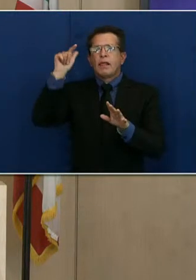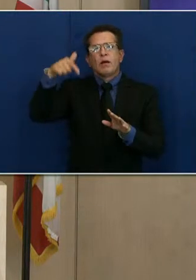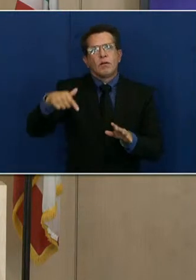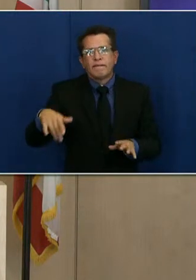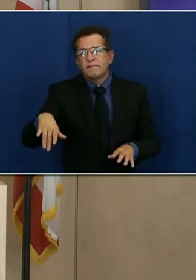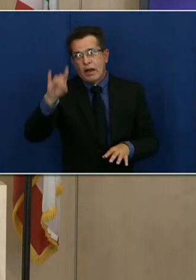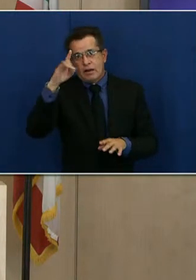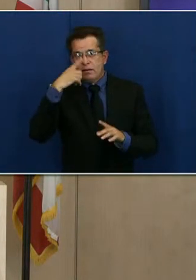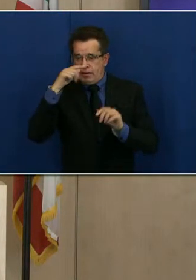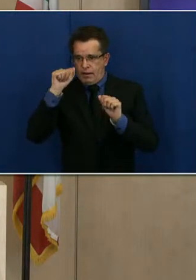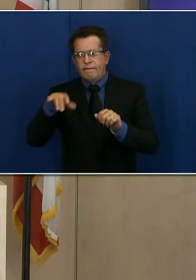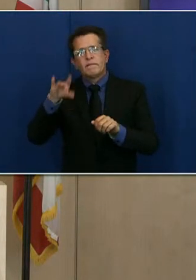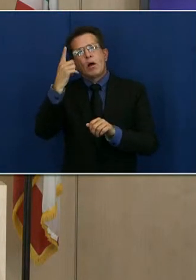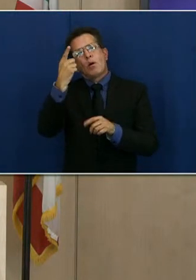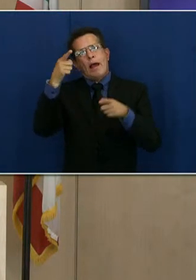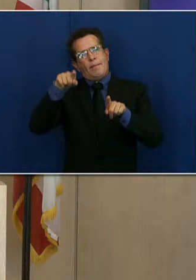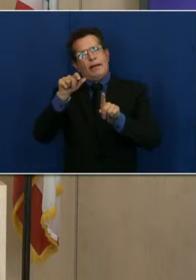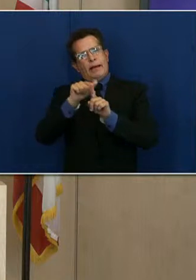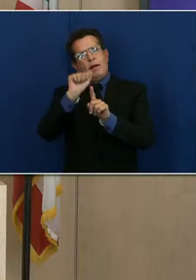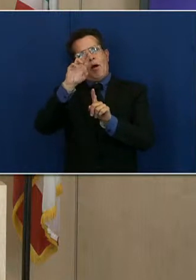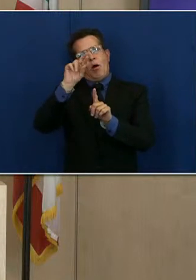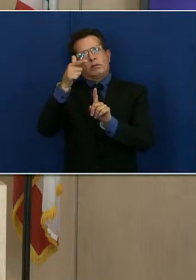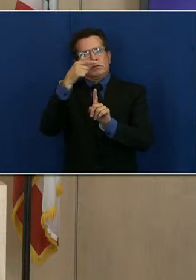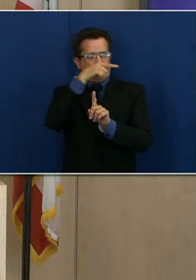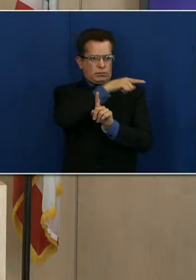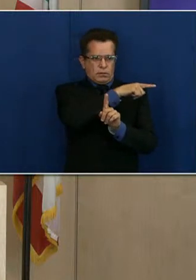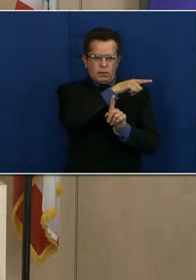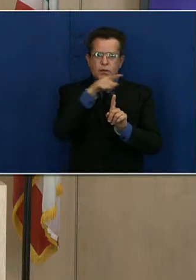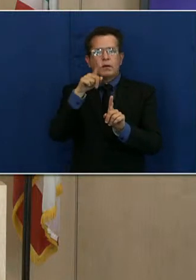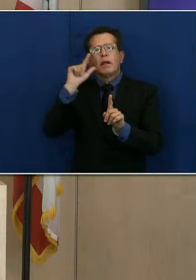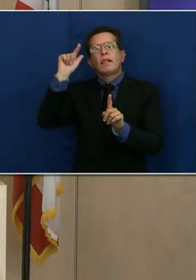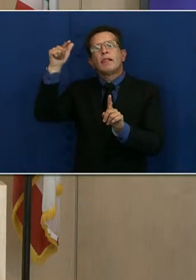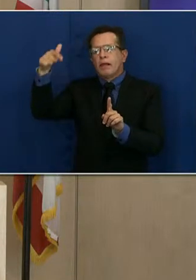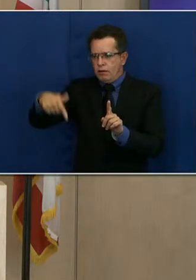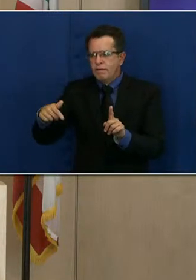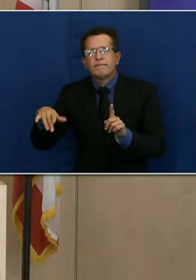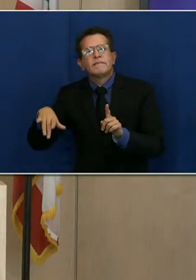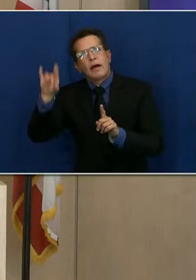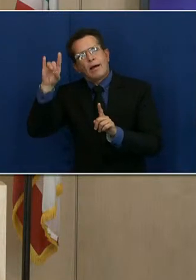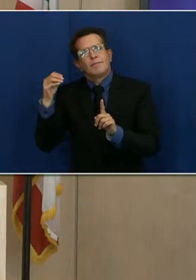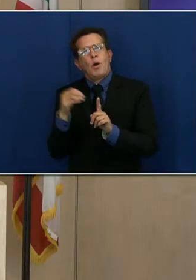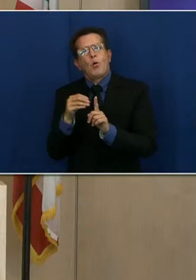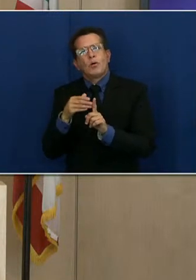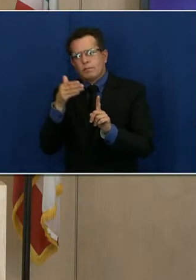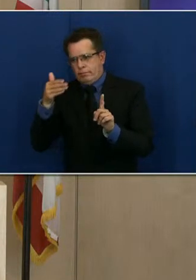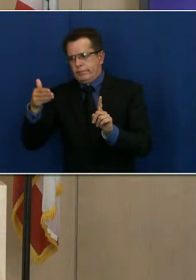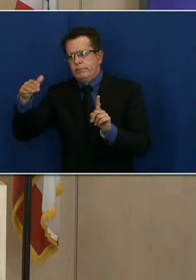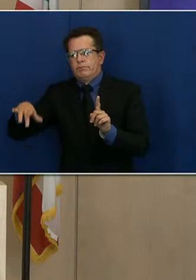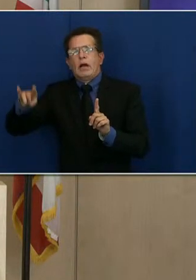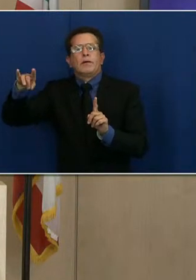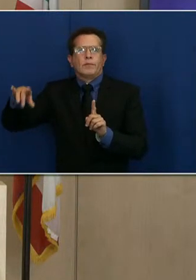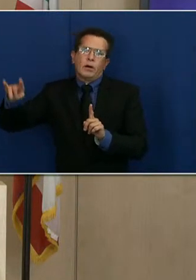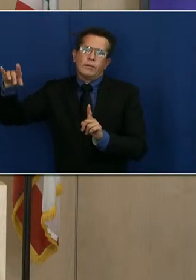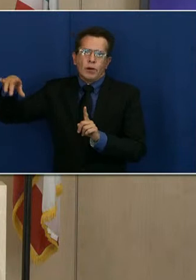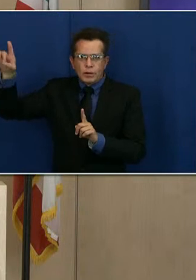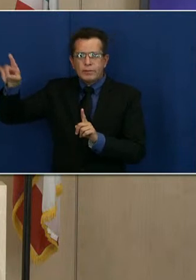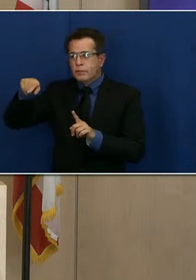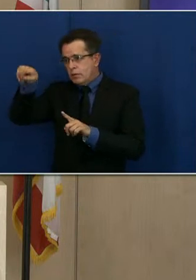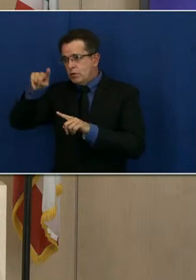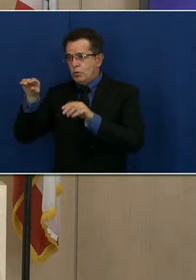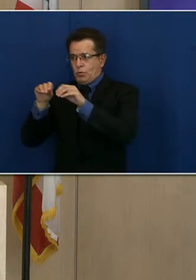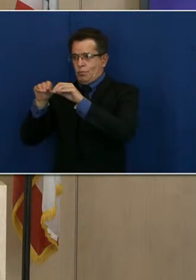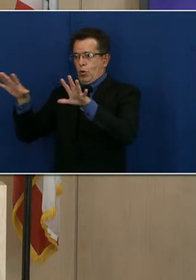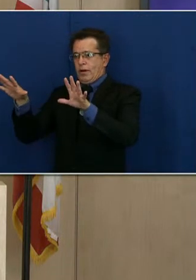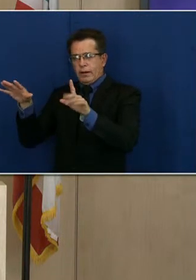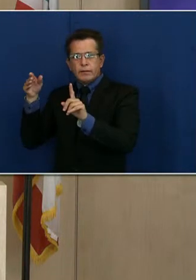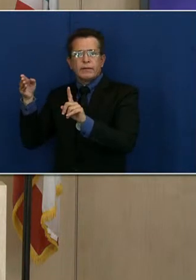have occurred, say, in August, but within the next 14 days, you have additional cases for community setting outbreaks,